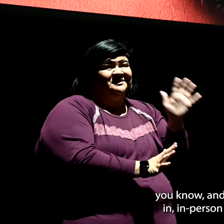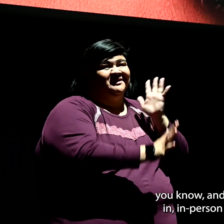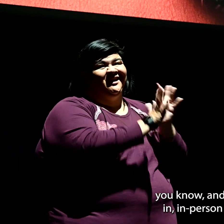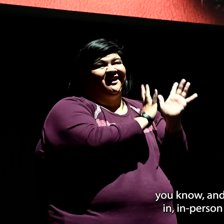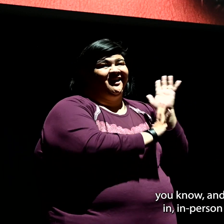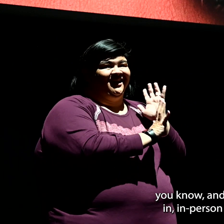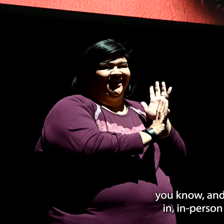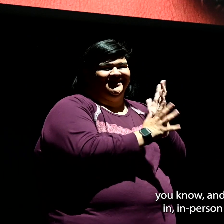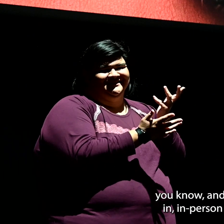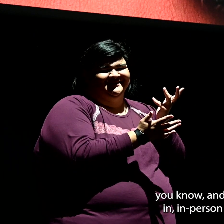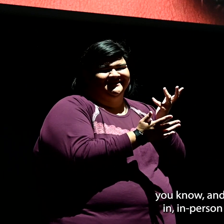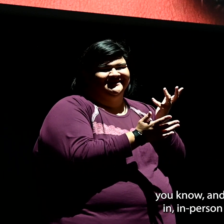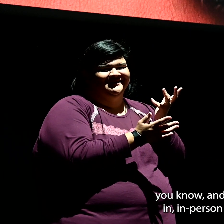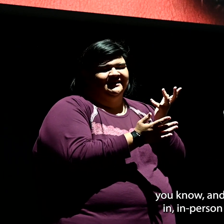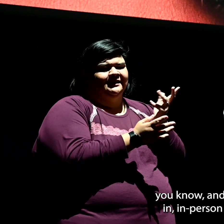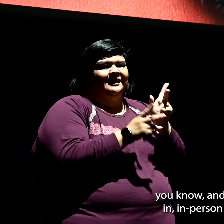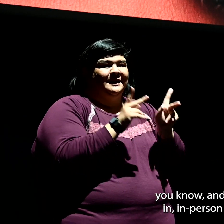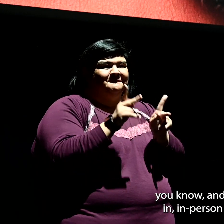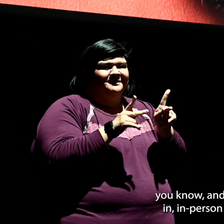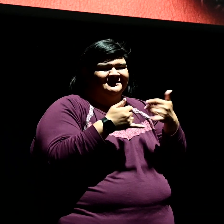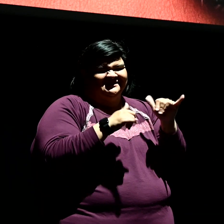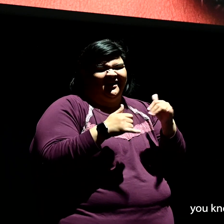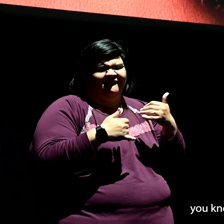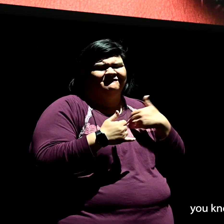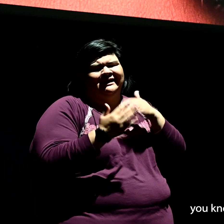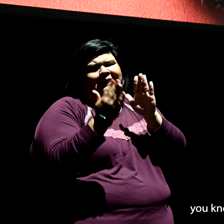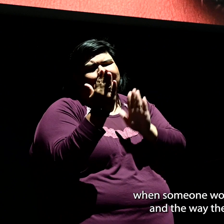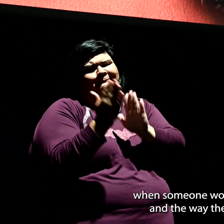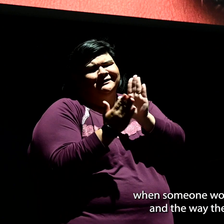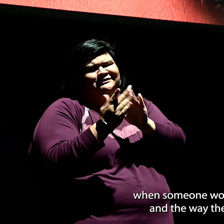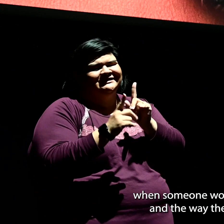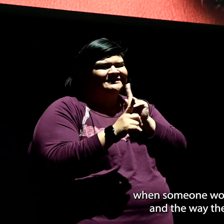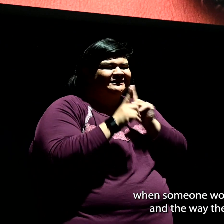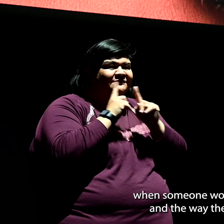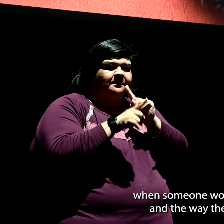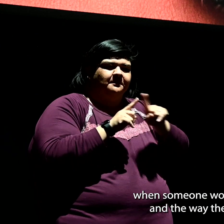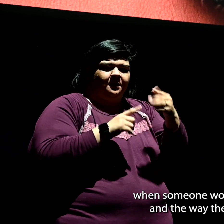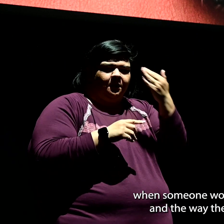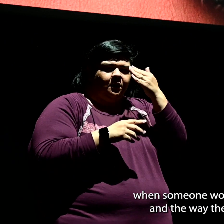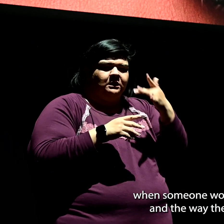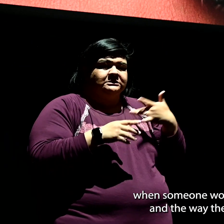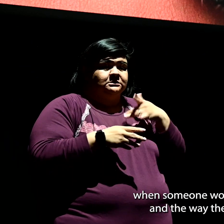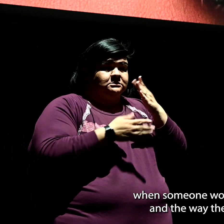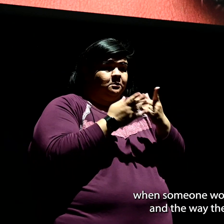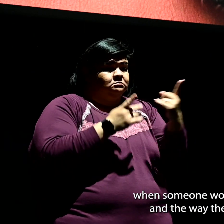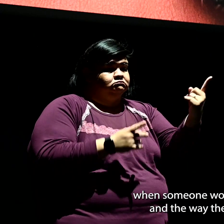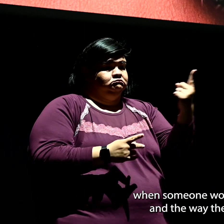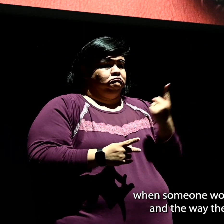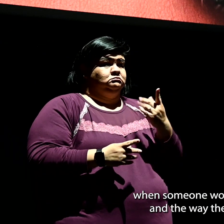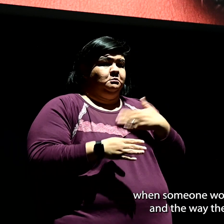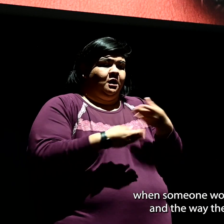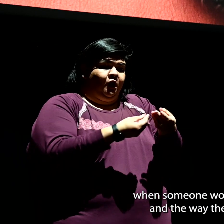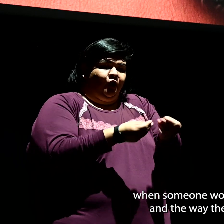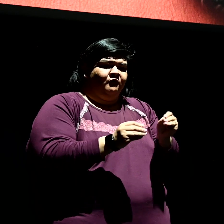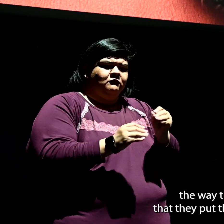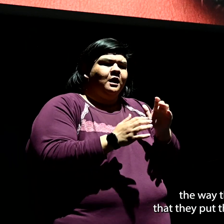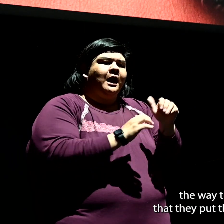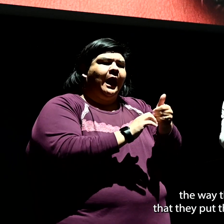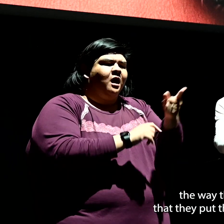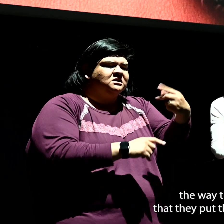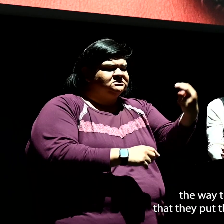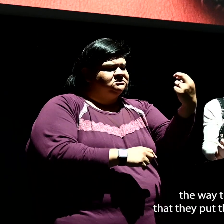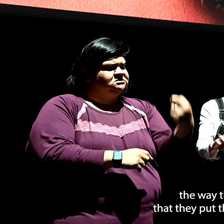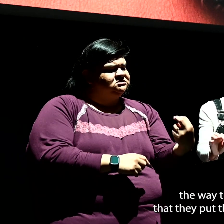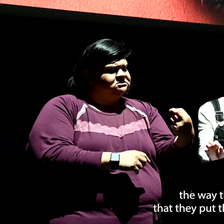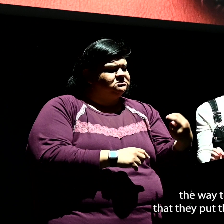know, people still have in-person interviews, but, you know, when someone would come to my office and the way they'd sit in the chair, the way